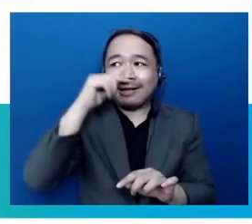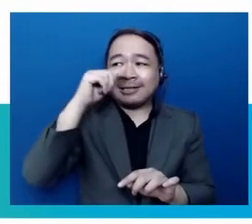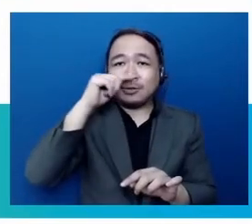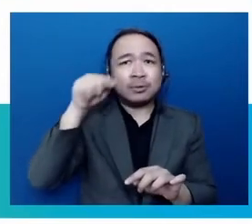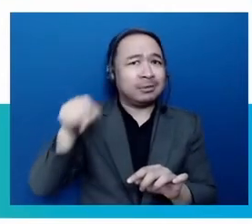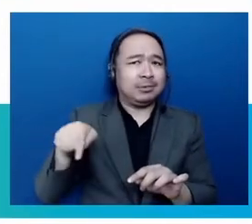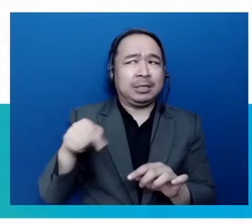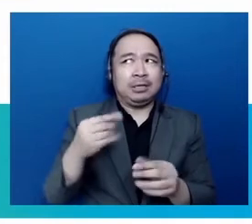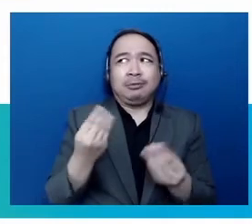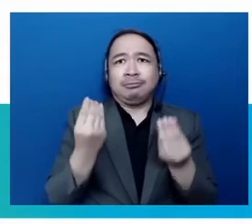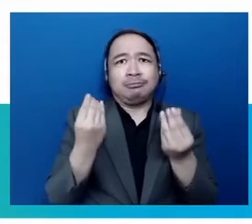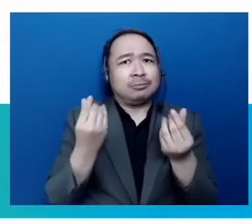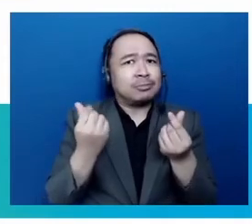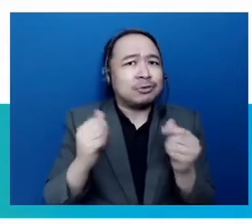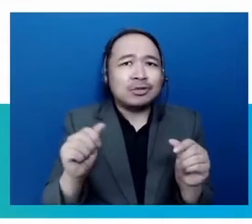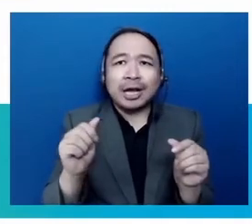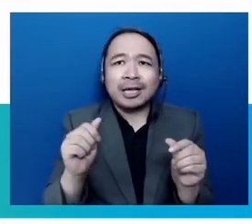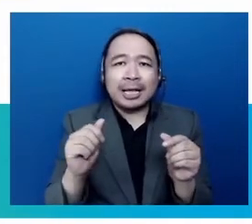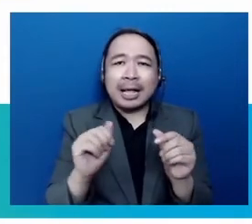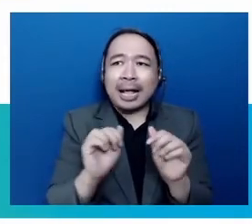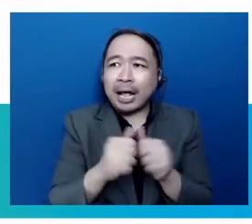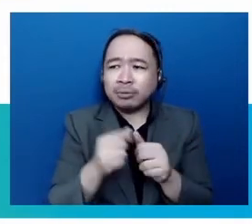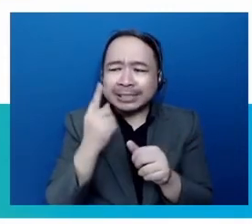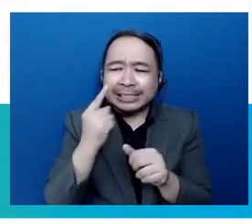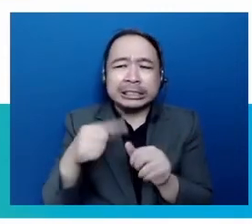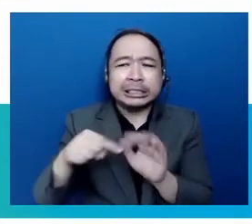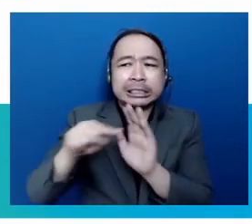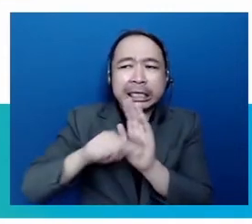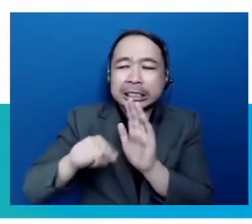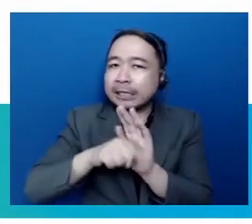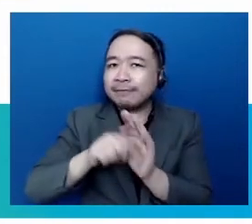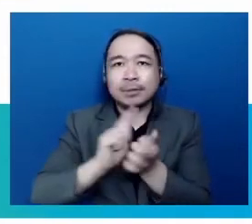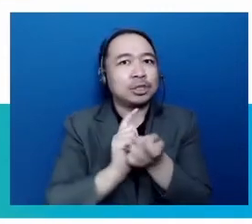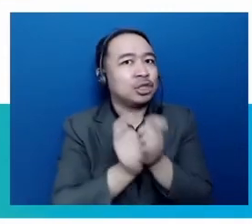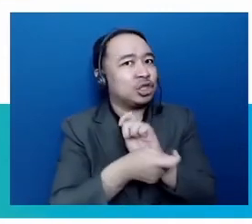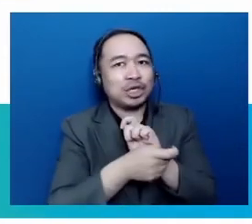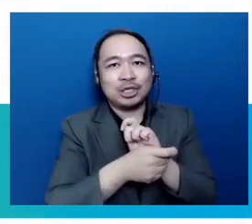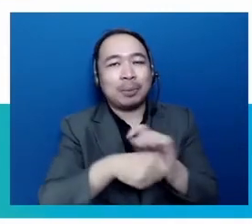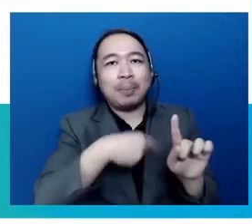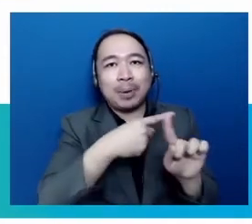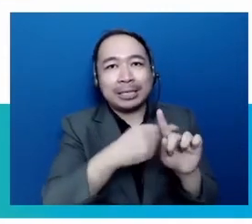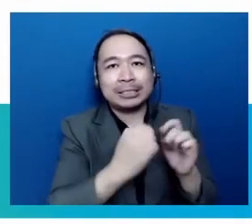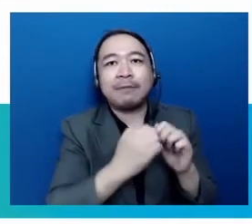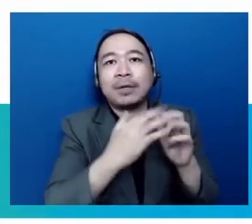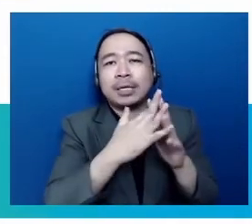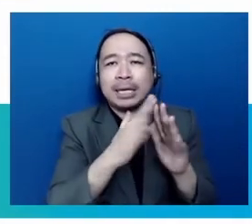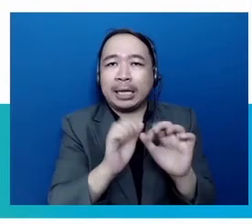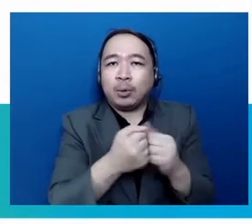this situation into an opportunity for rebuilding and for blue recovery.